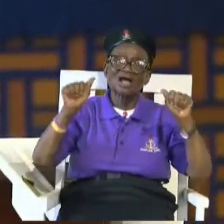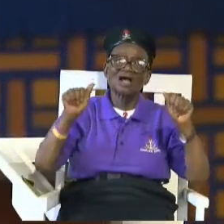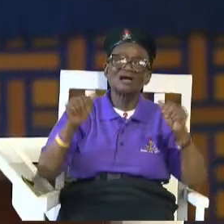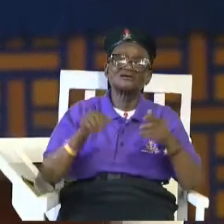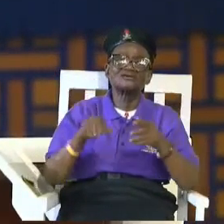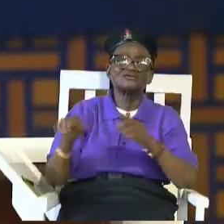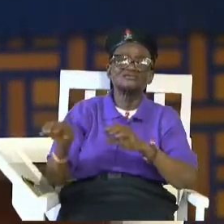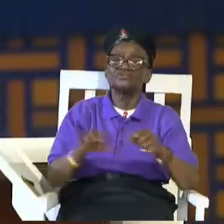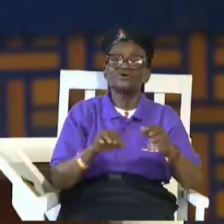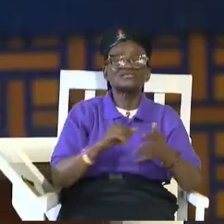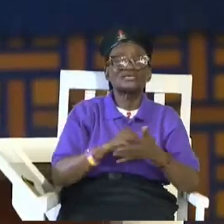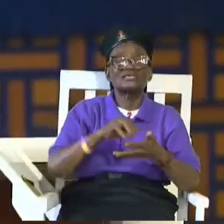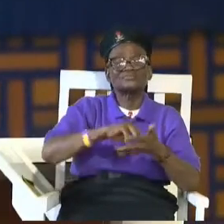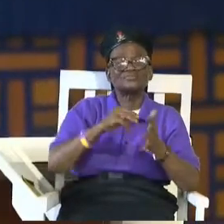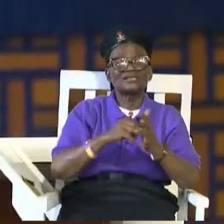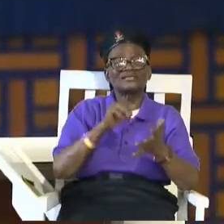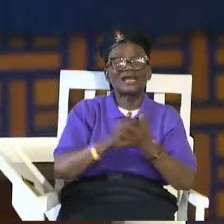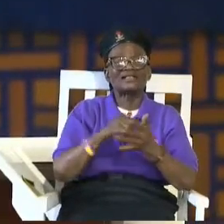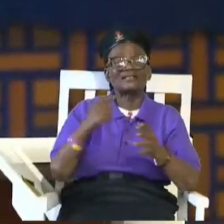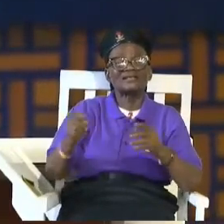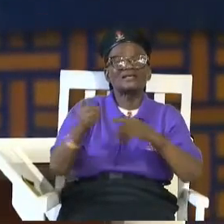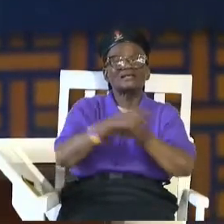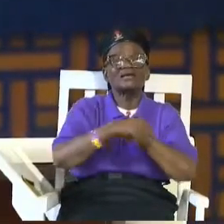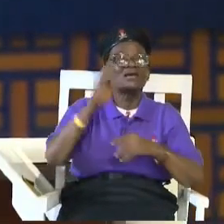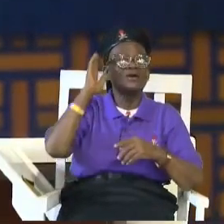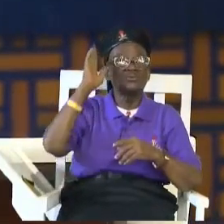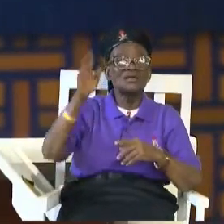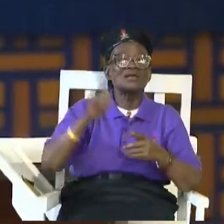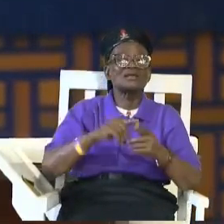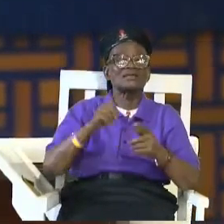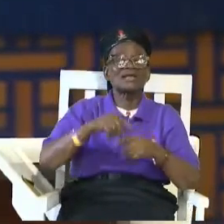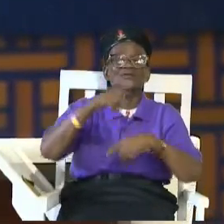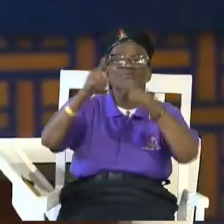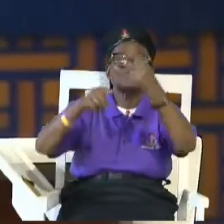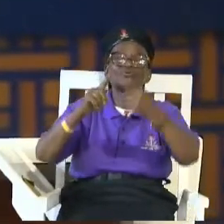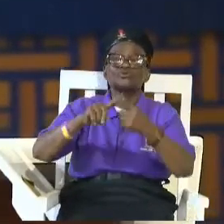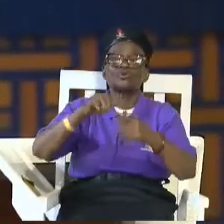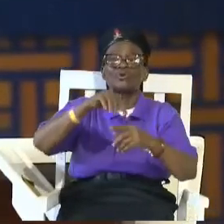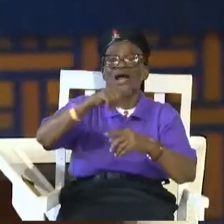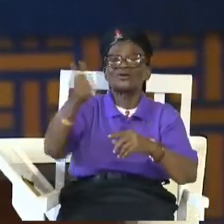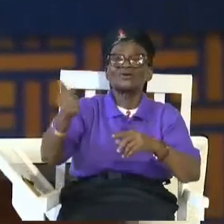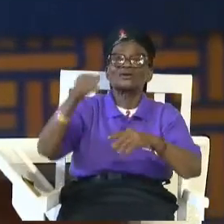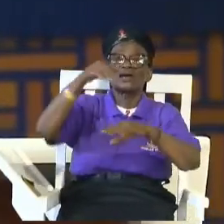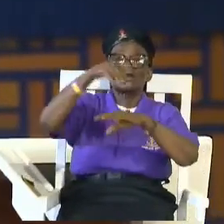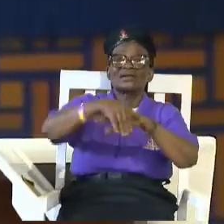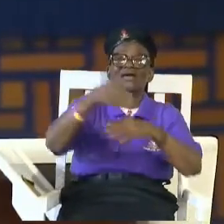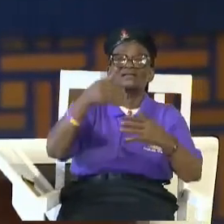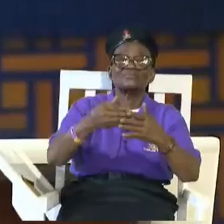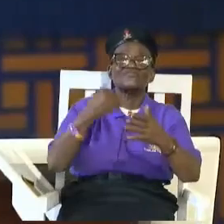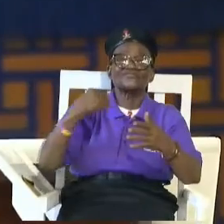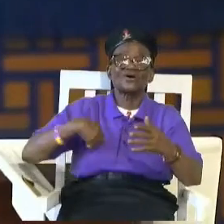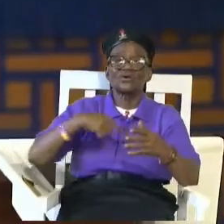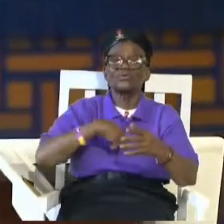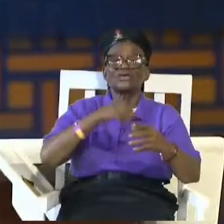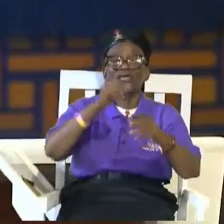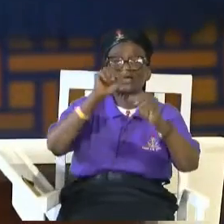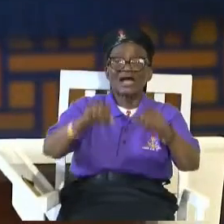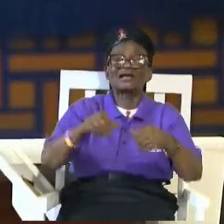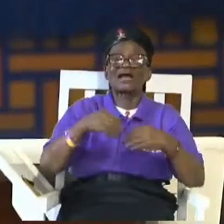does it mean that the day would then go to another night before we can have another